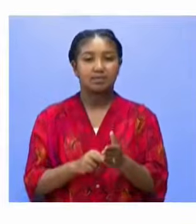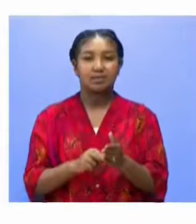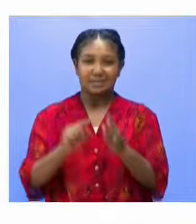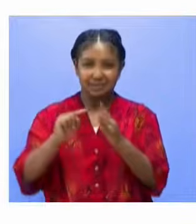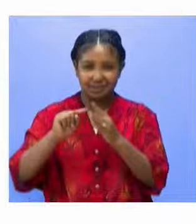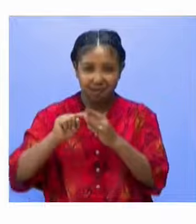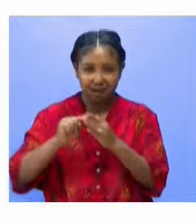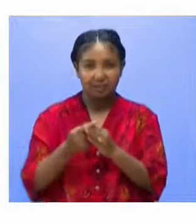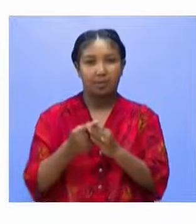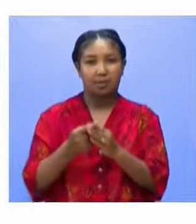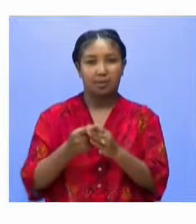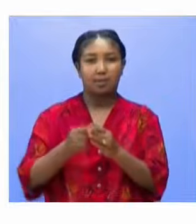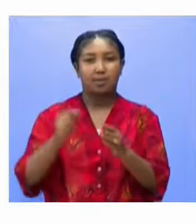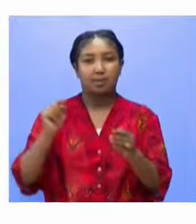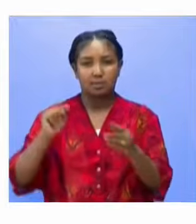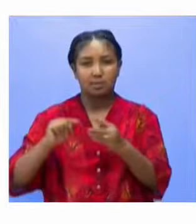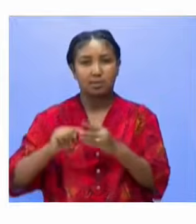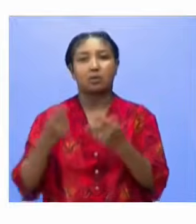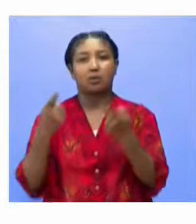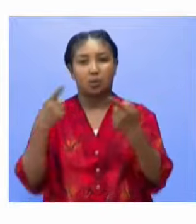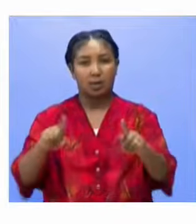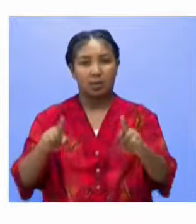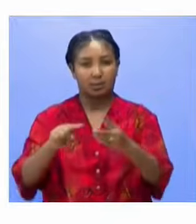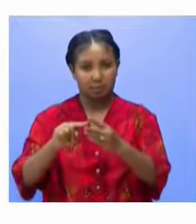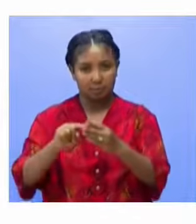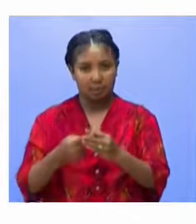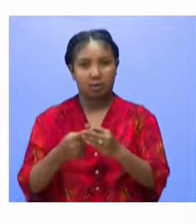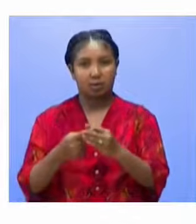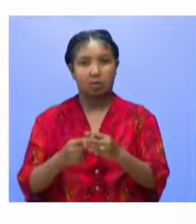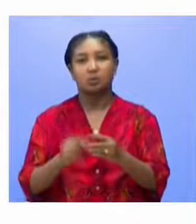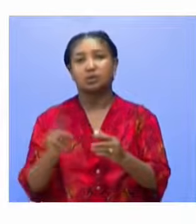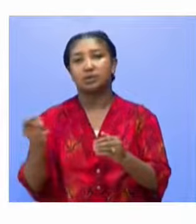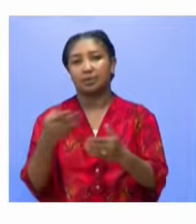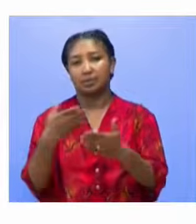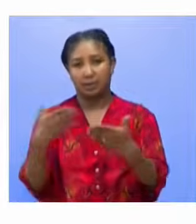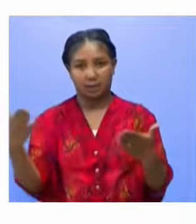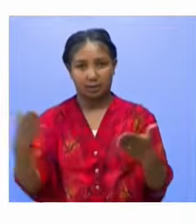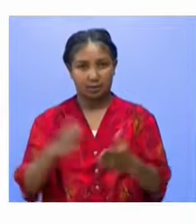point. The starting point of something.